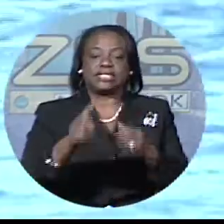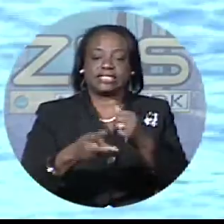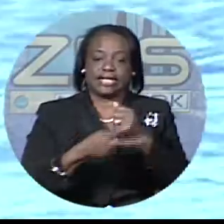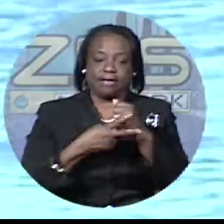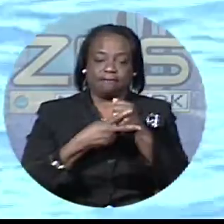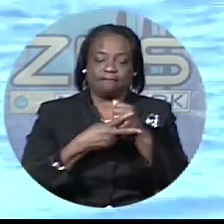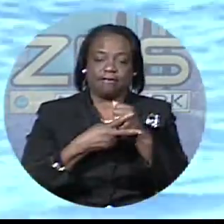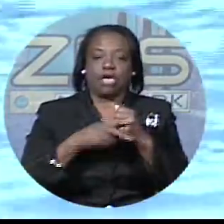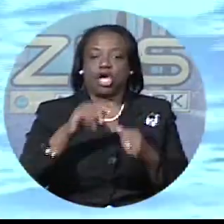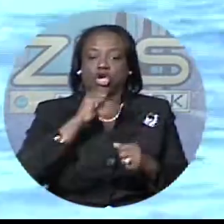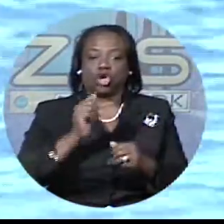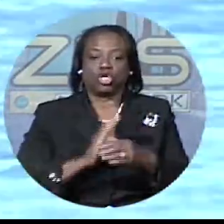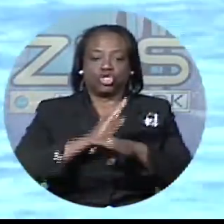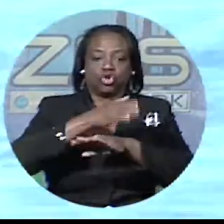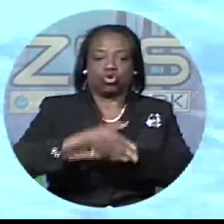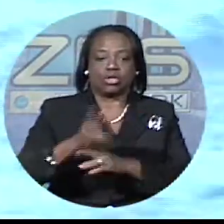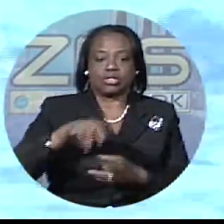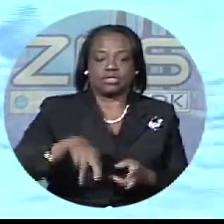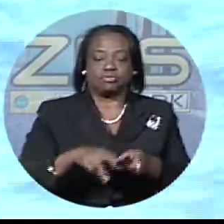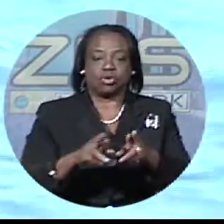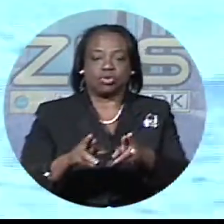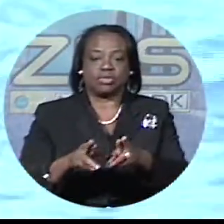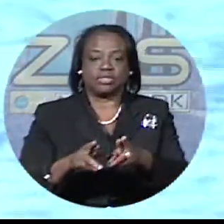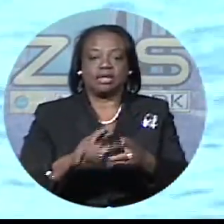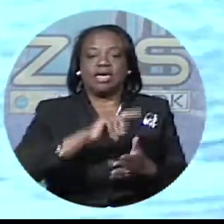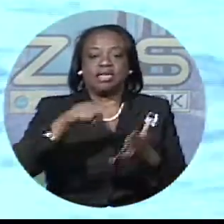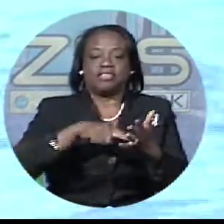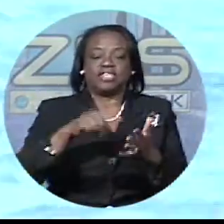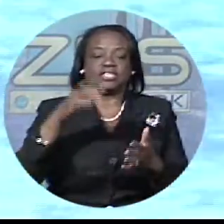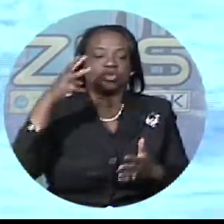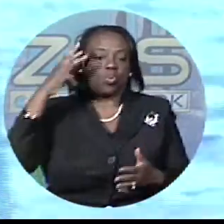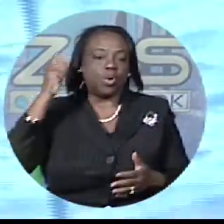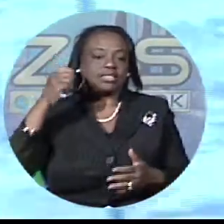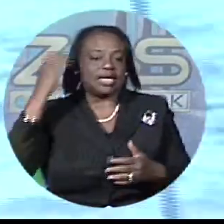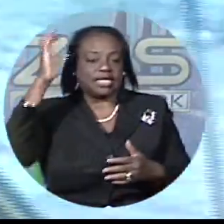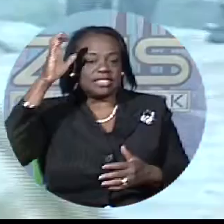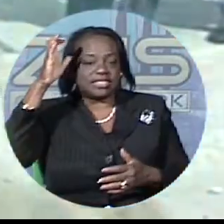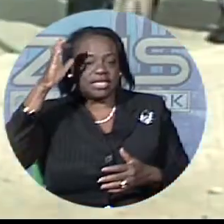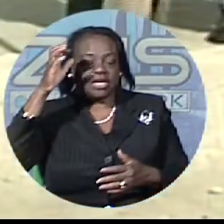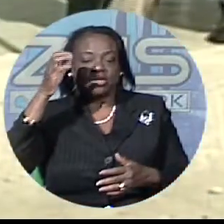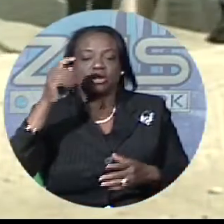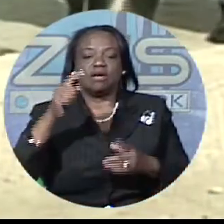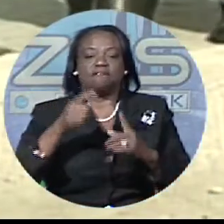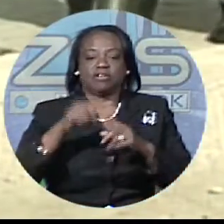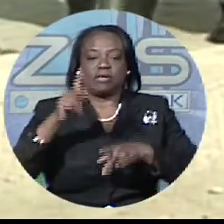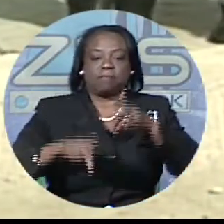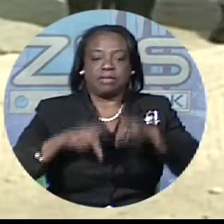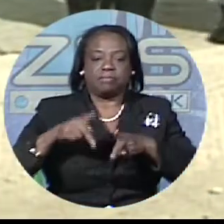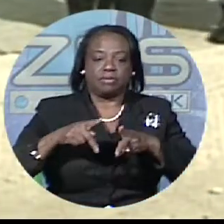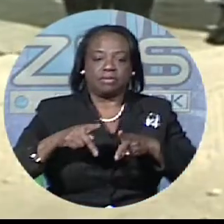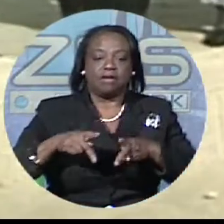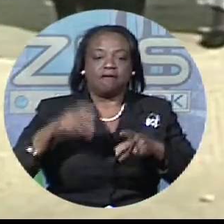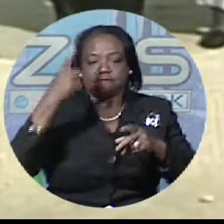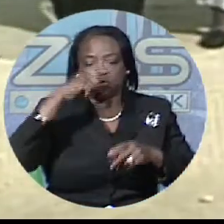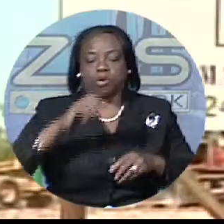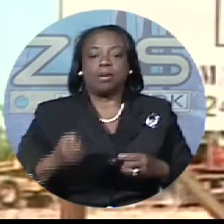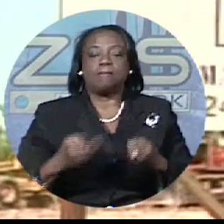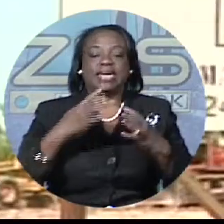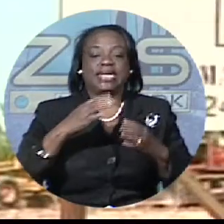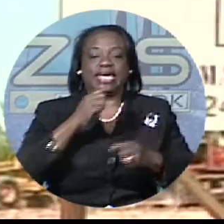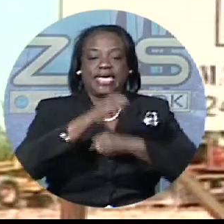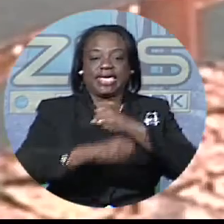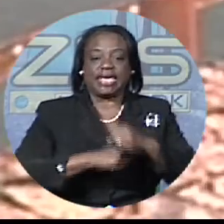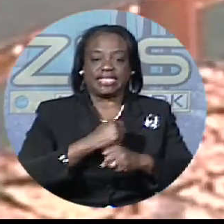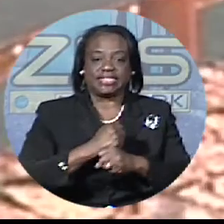at the Fishing Hole Road has been a concern for residents for many years. This is why the government of the Bahamas decided to break ground for a